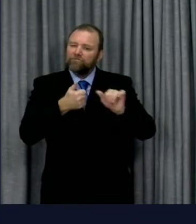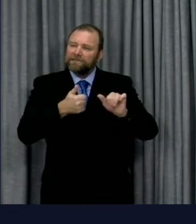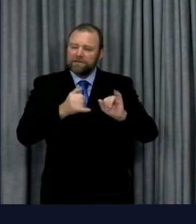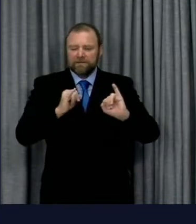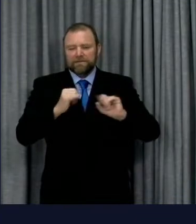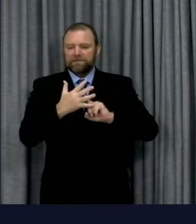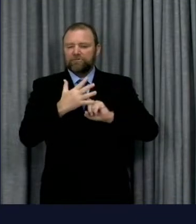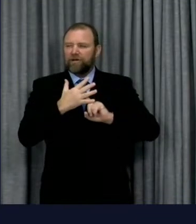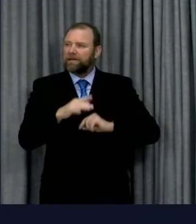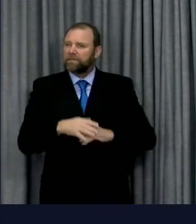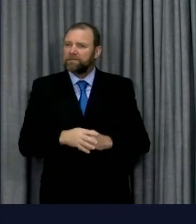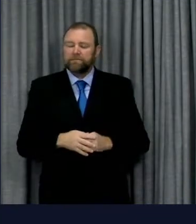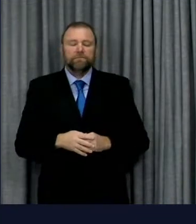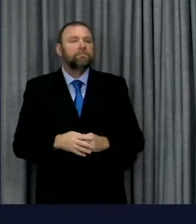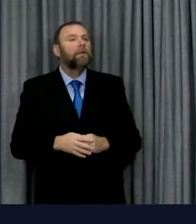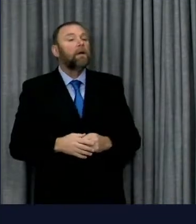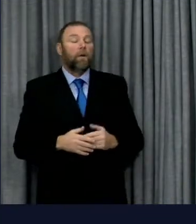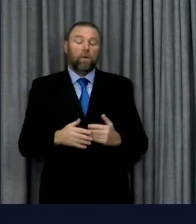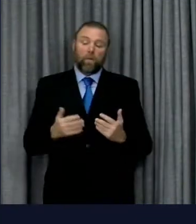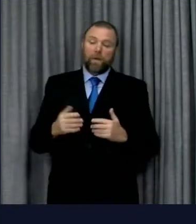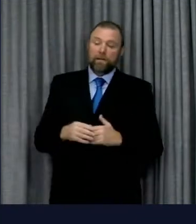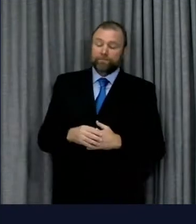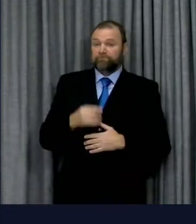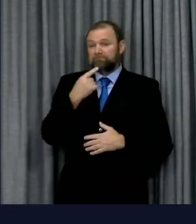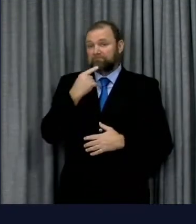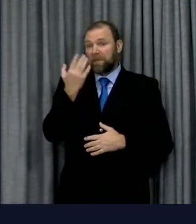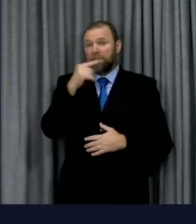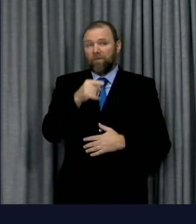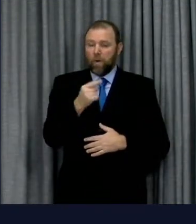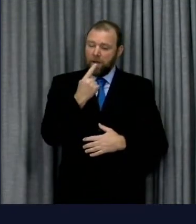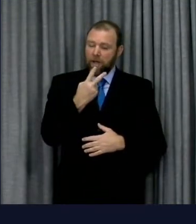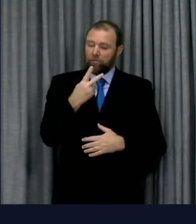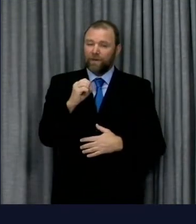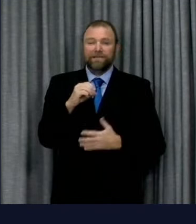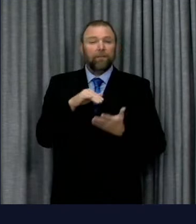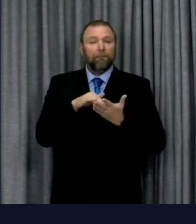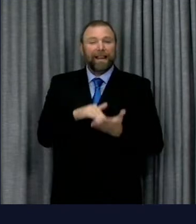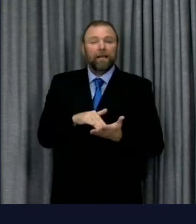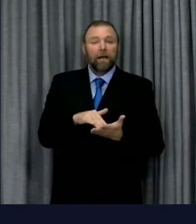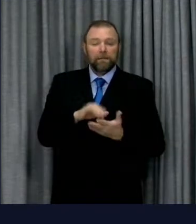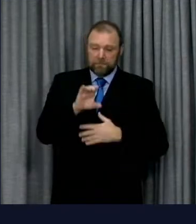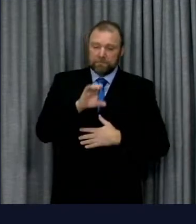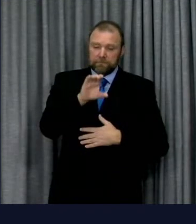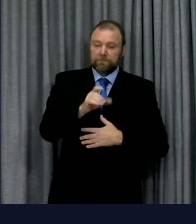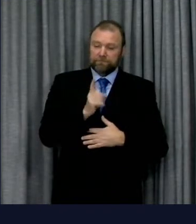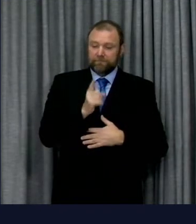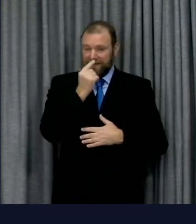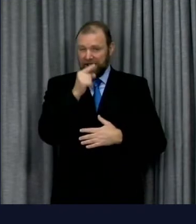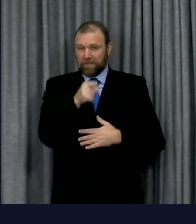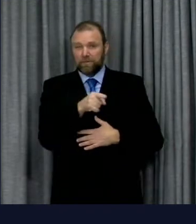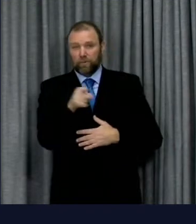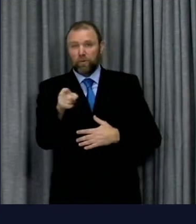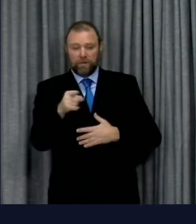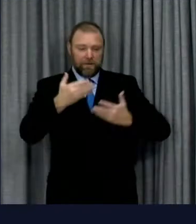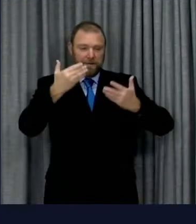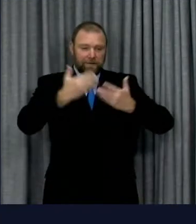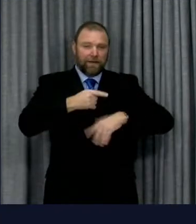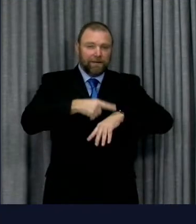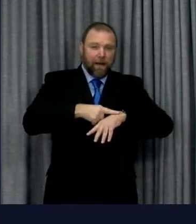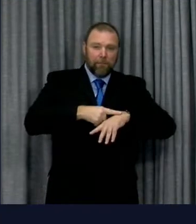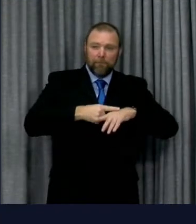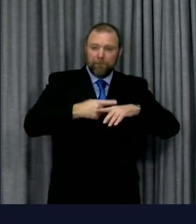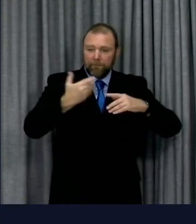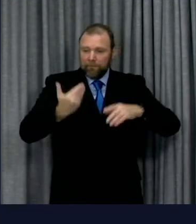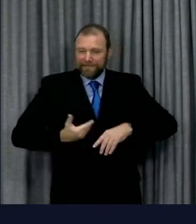Well, the £120 million that I mentioned earlier is absolutely available to people in the nighttime